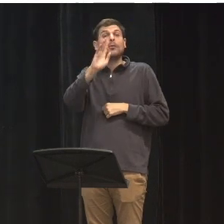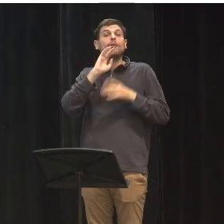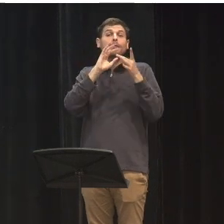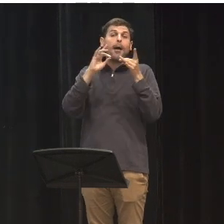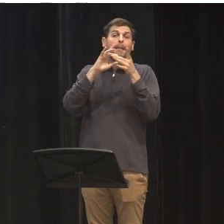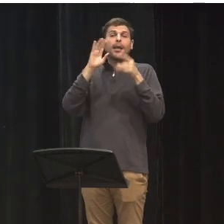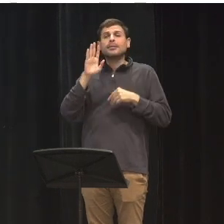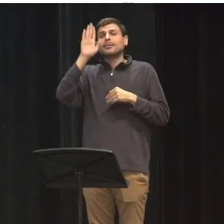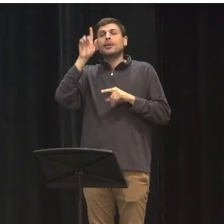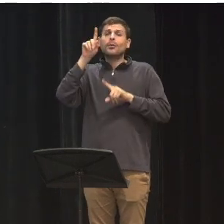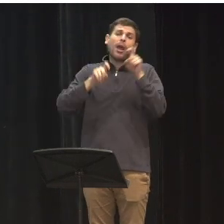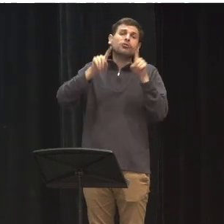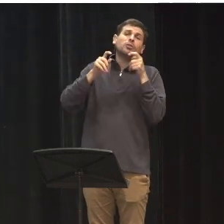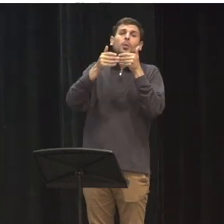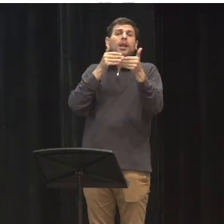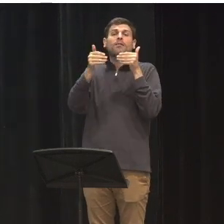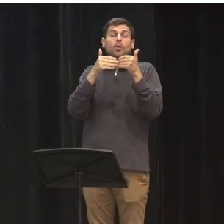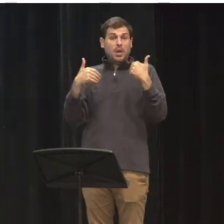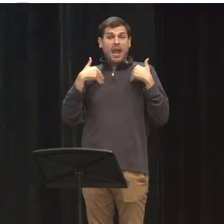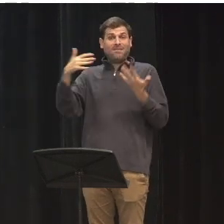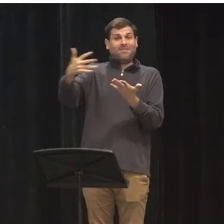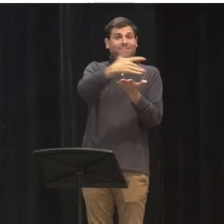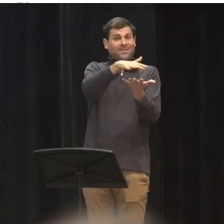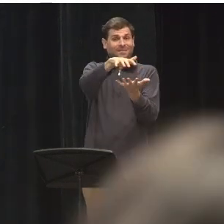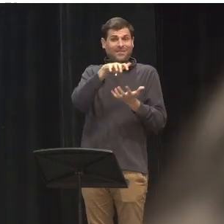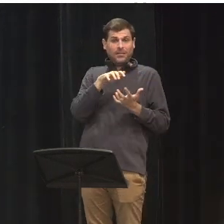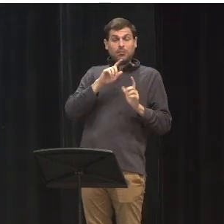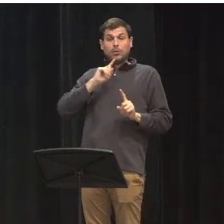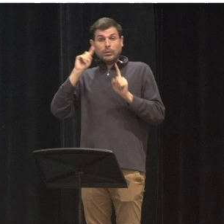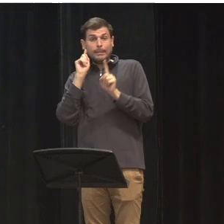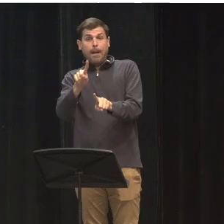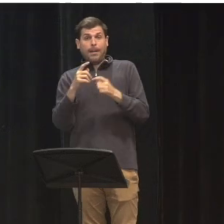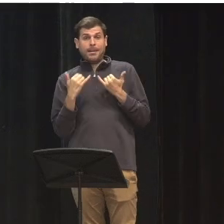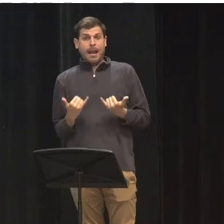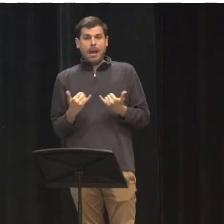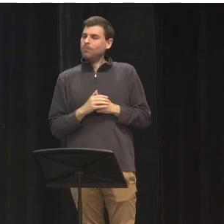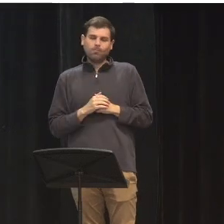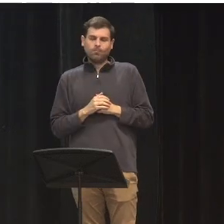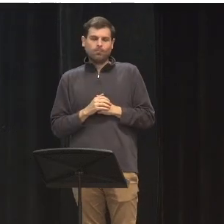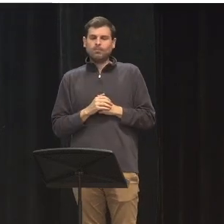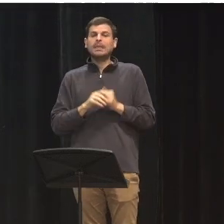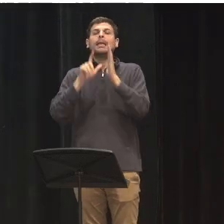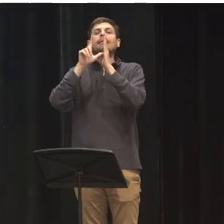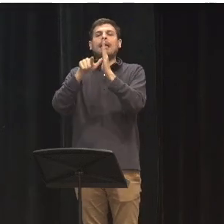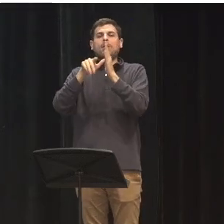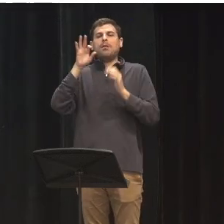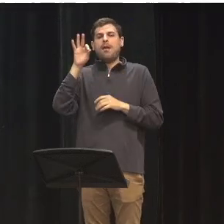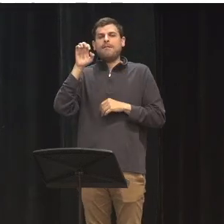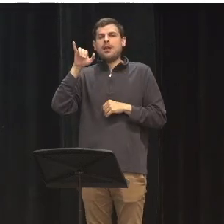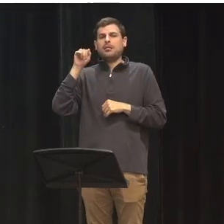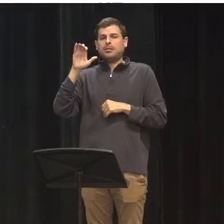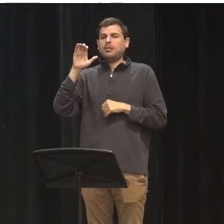questions that are raised tonight, will be addressed in the final environmental impact statement. They're all being entered into